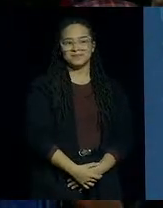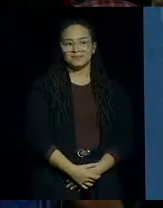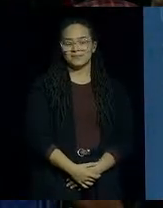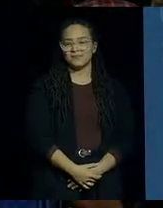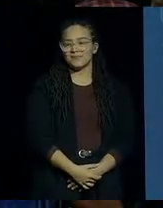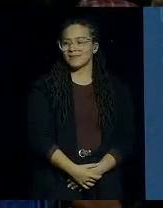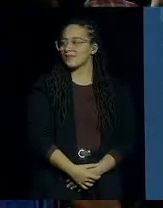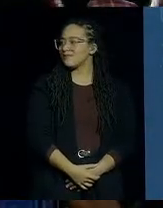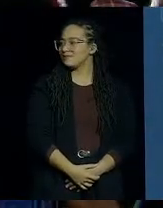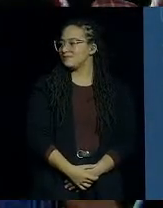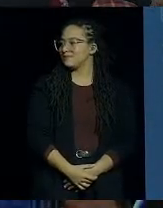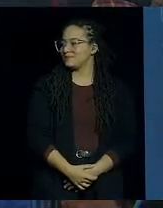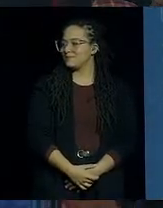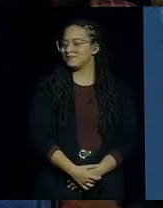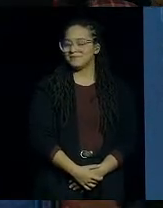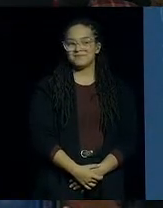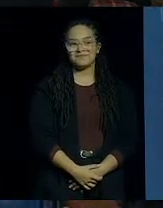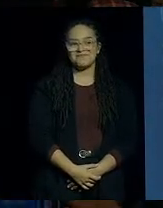Good.